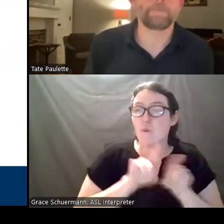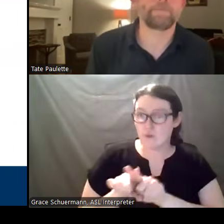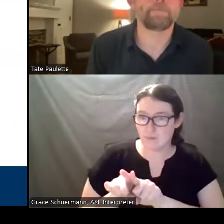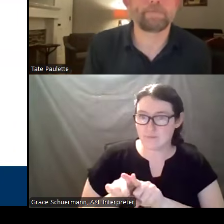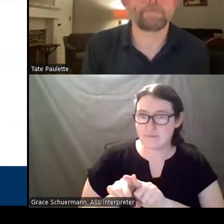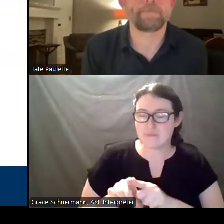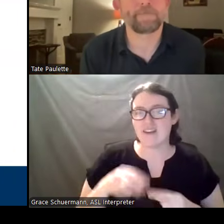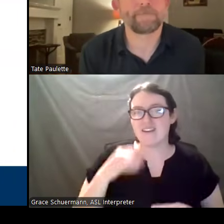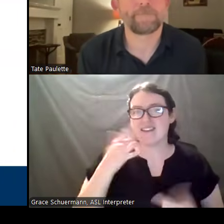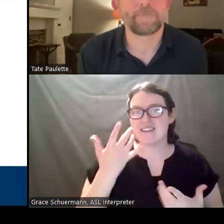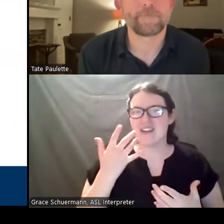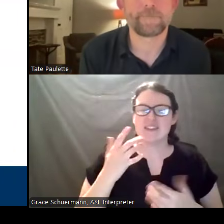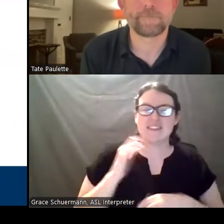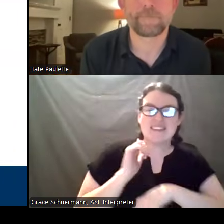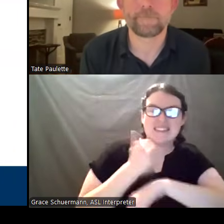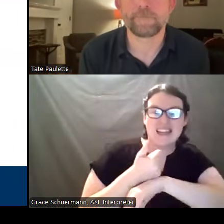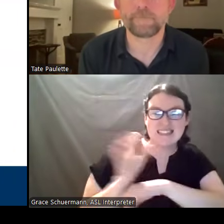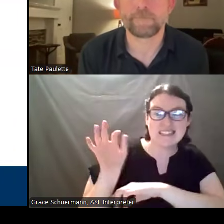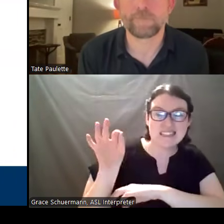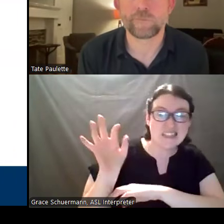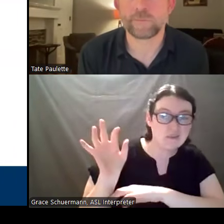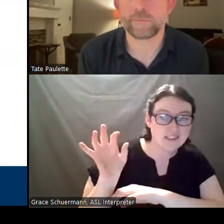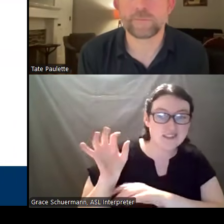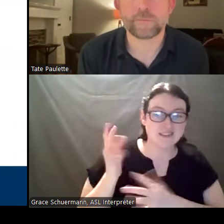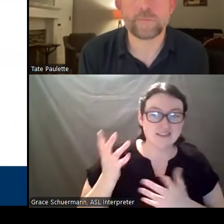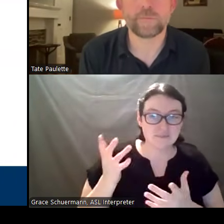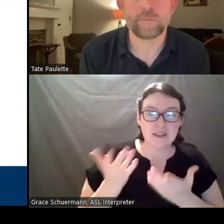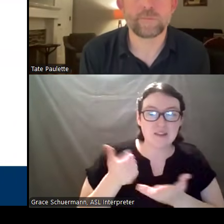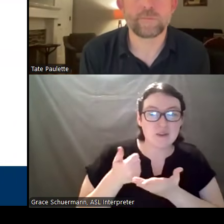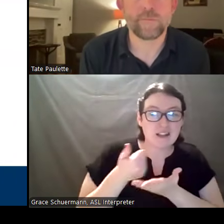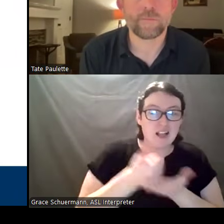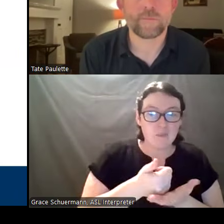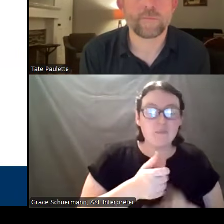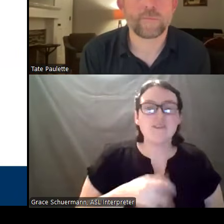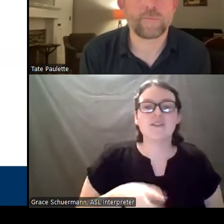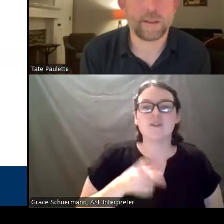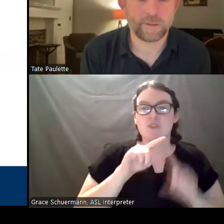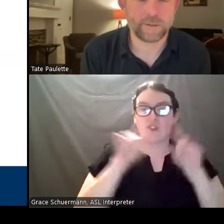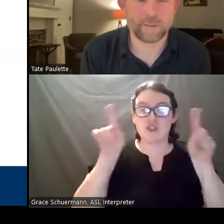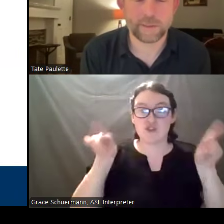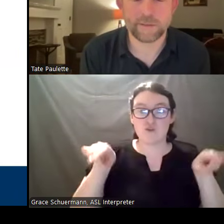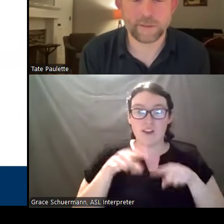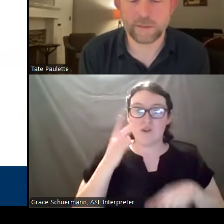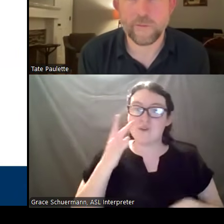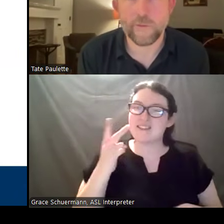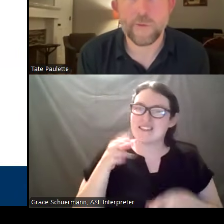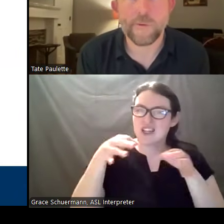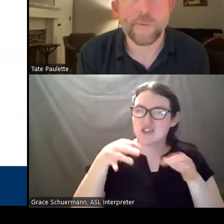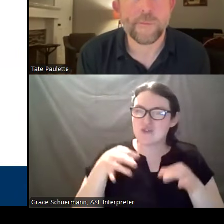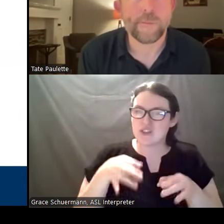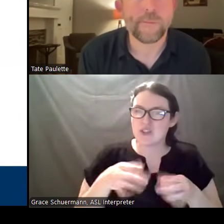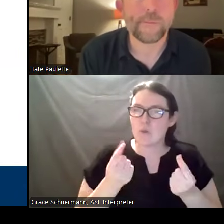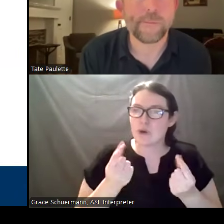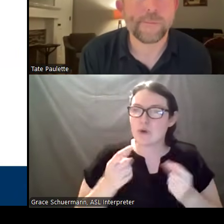we have some settings tips for Zoom users to assist you. Notably, on the screen, you'll see instructions for how to